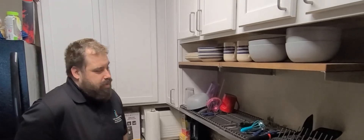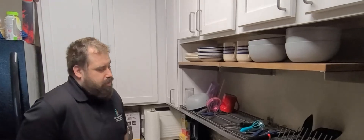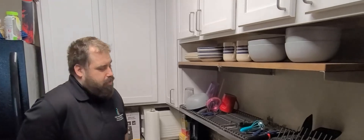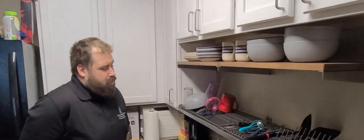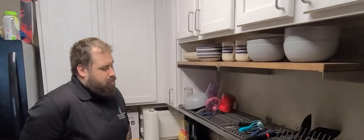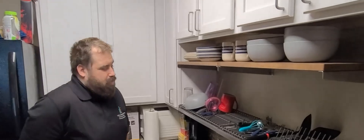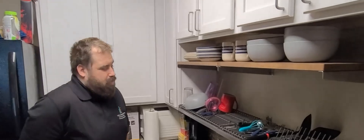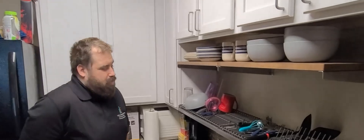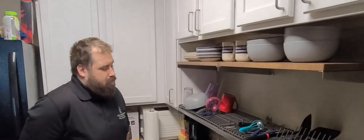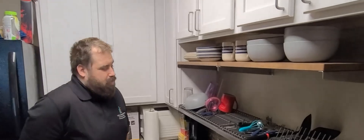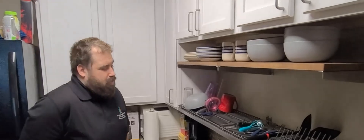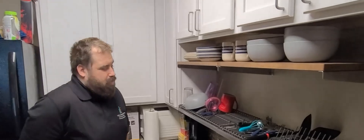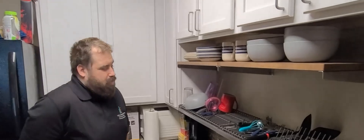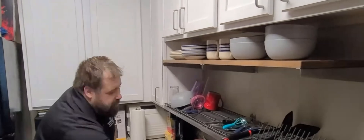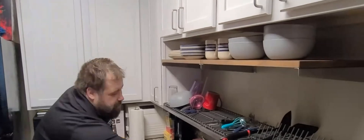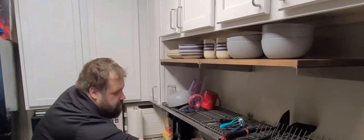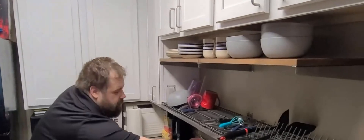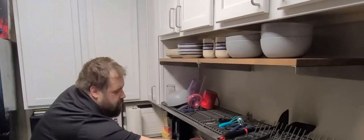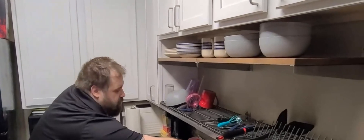here we go.